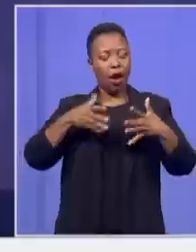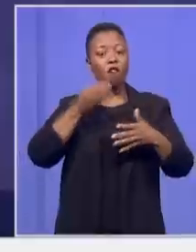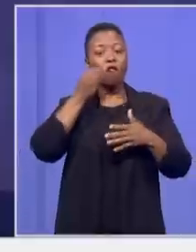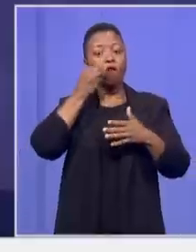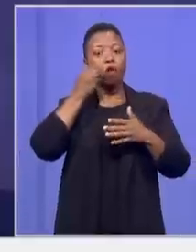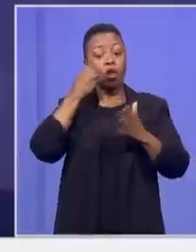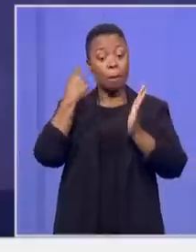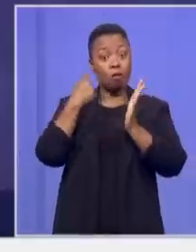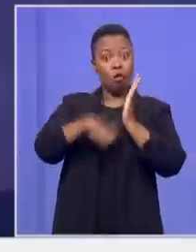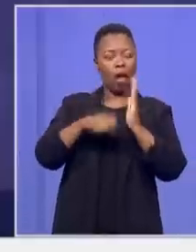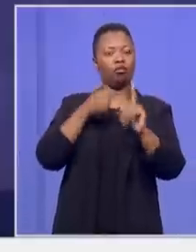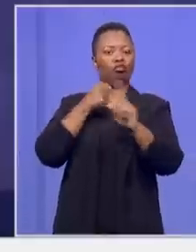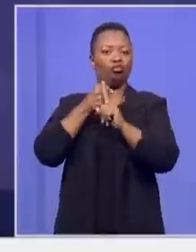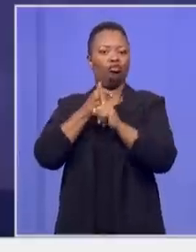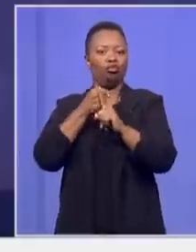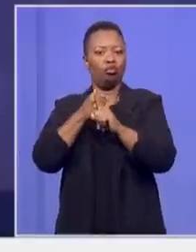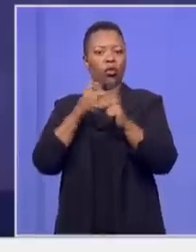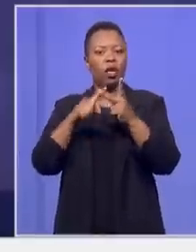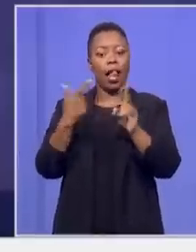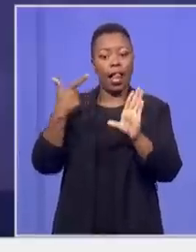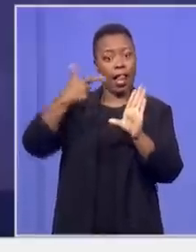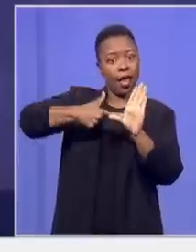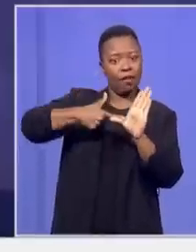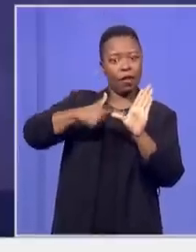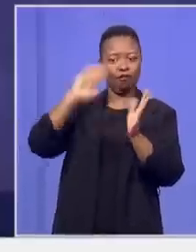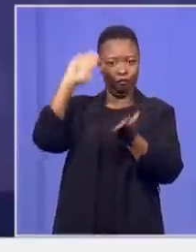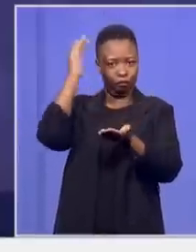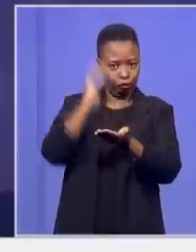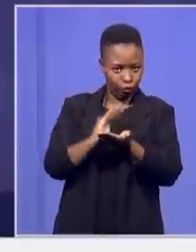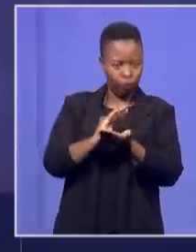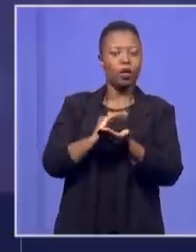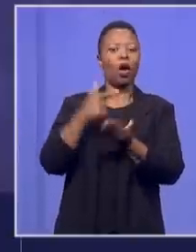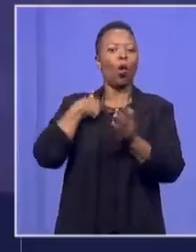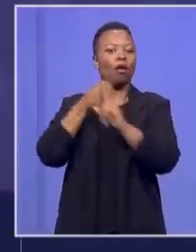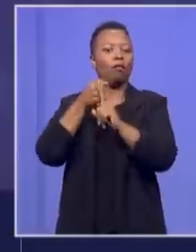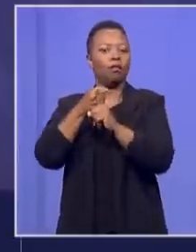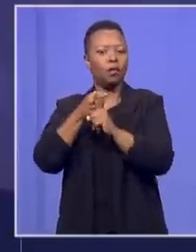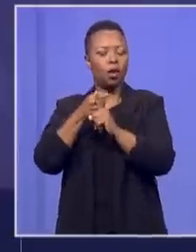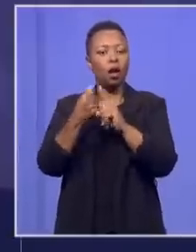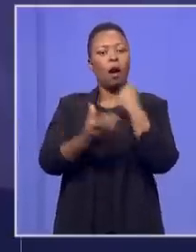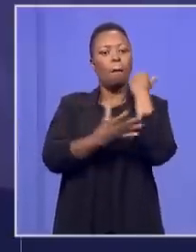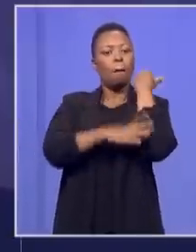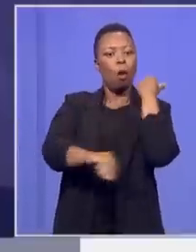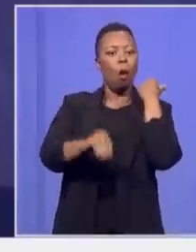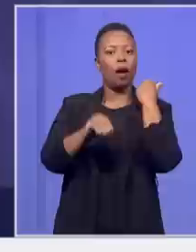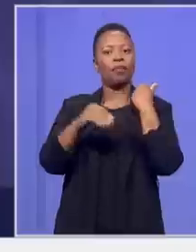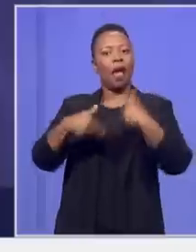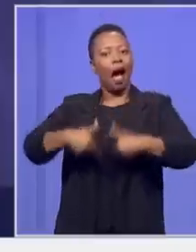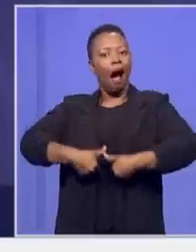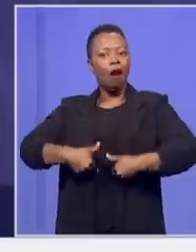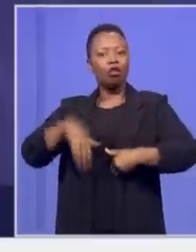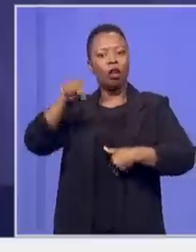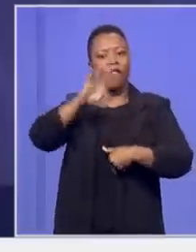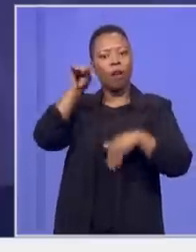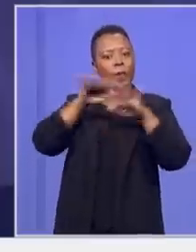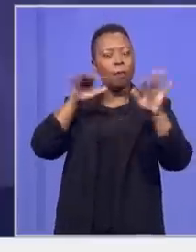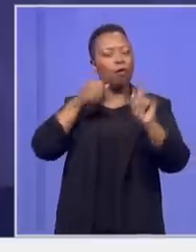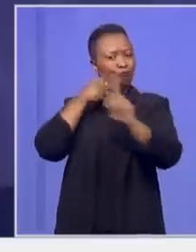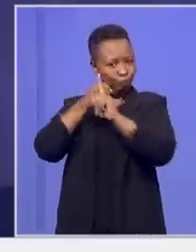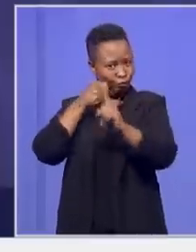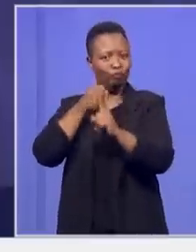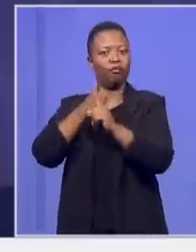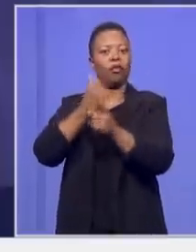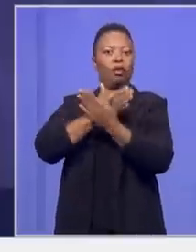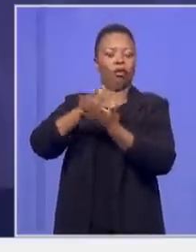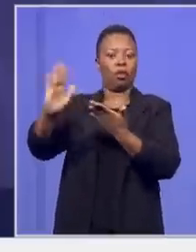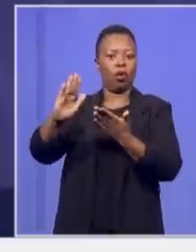products, fighting for fuel levies to be cut, fighting for dignity for poor and hungry South Africans. Just as we were the only